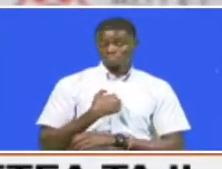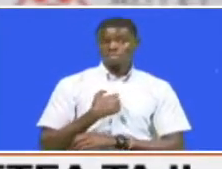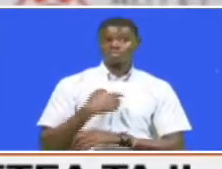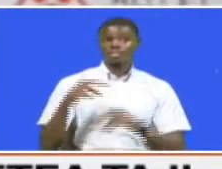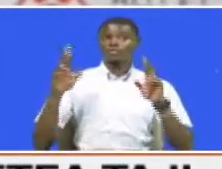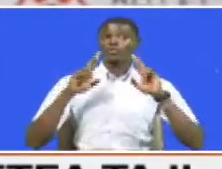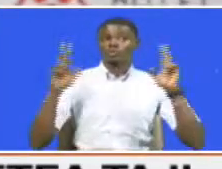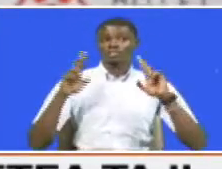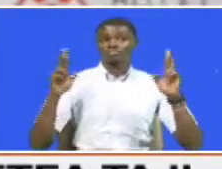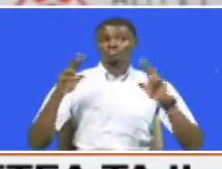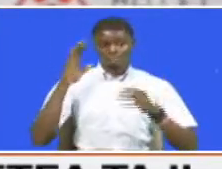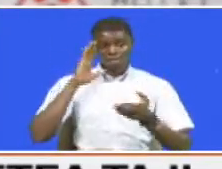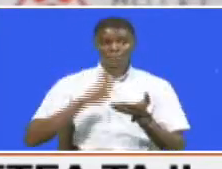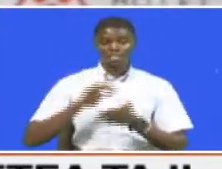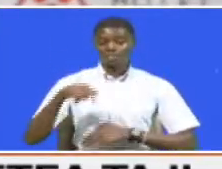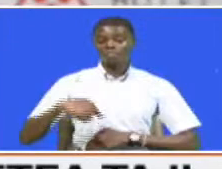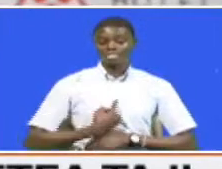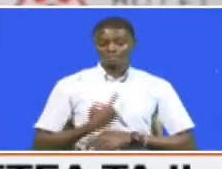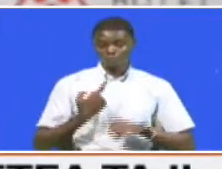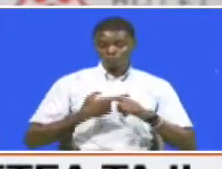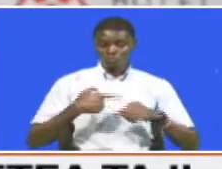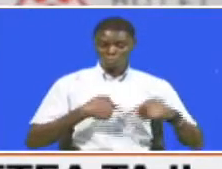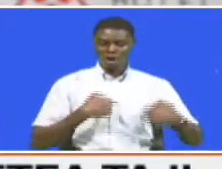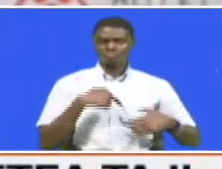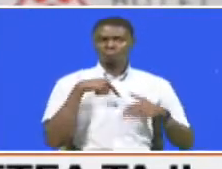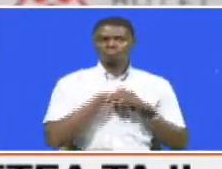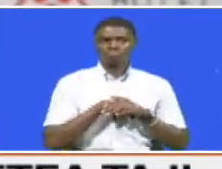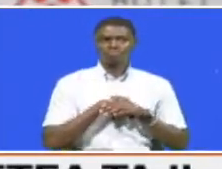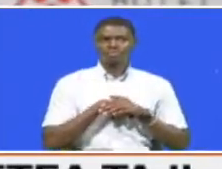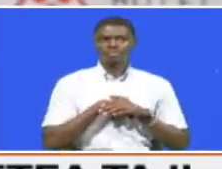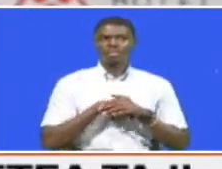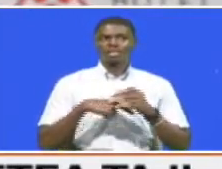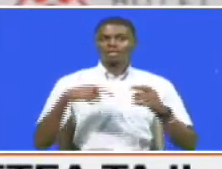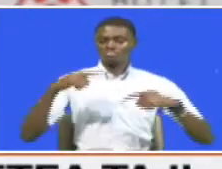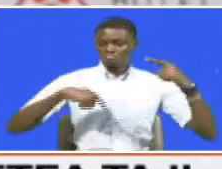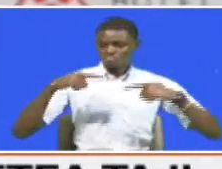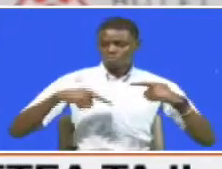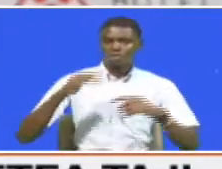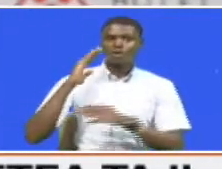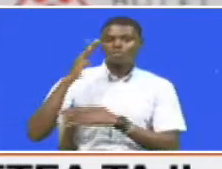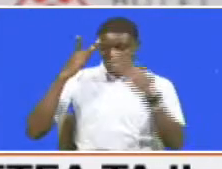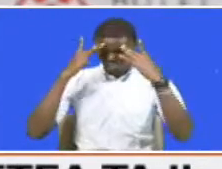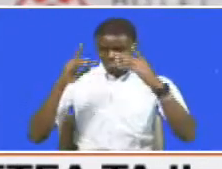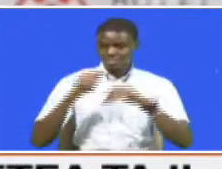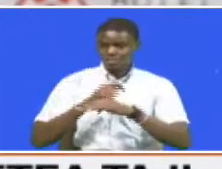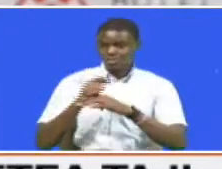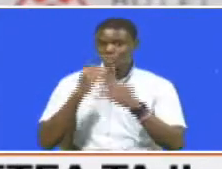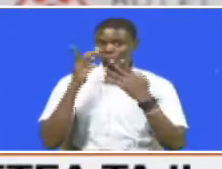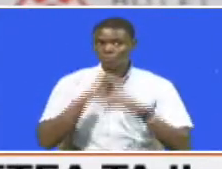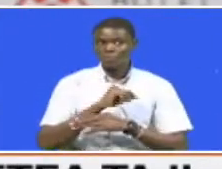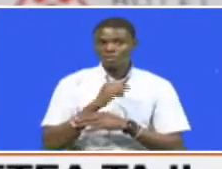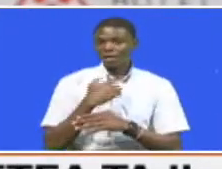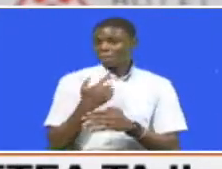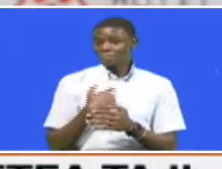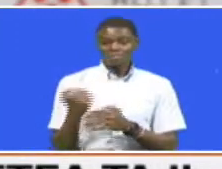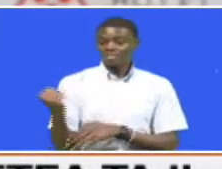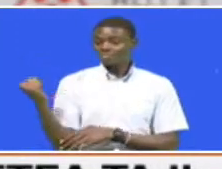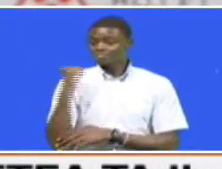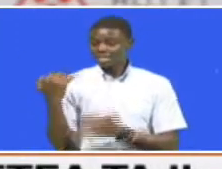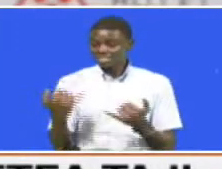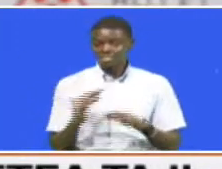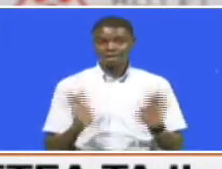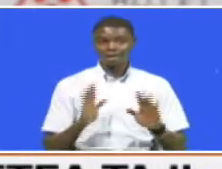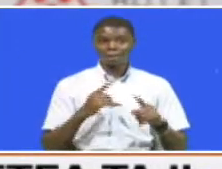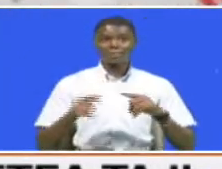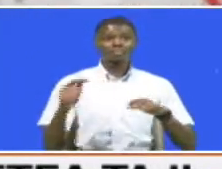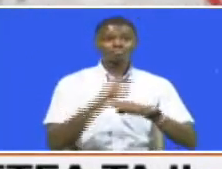ni ile kitu najitoa kutoka ndani ya moyo. Ringi ndio itaamua. Si yeye ametrain na mimi nimetrain. Sikiatolewa kwa kitanda mimi. Nilikuwa